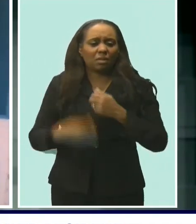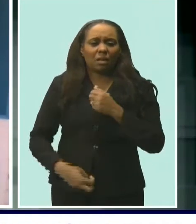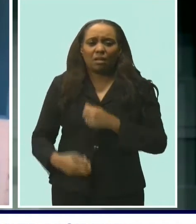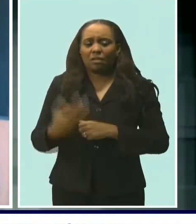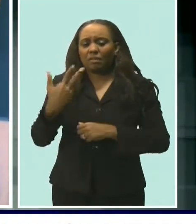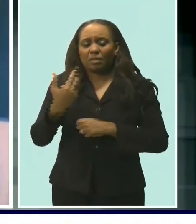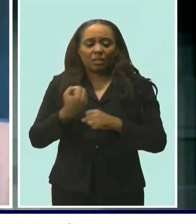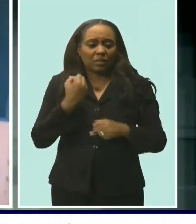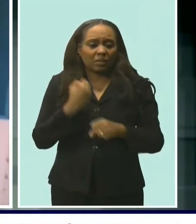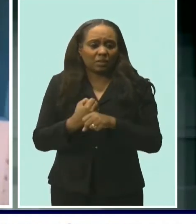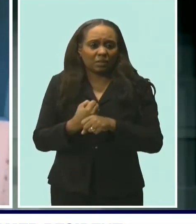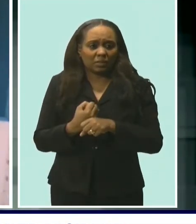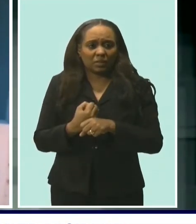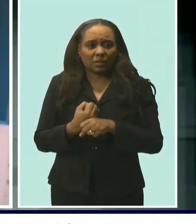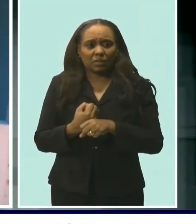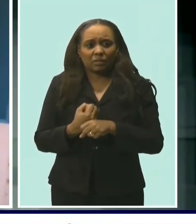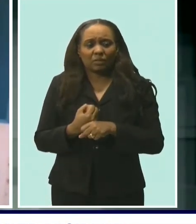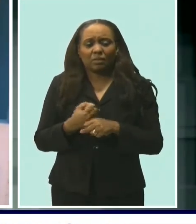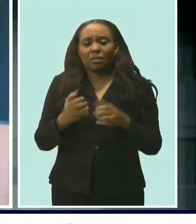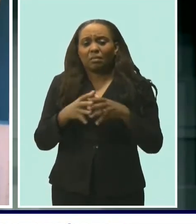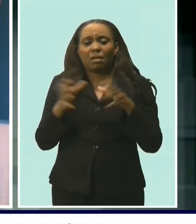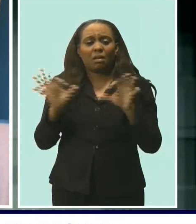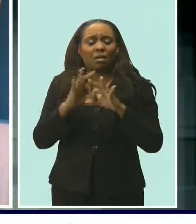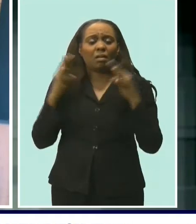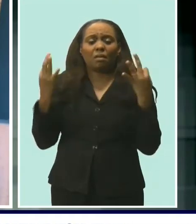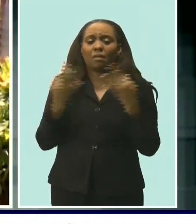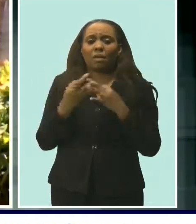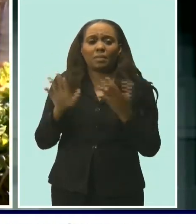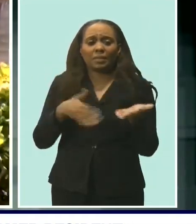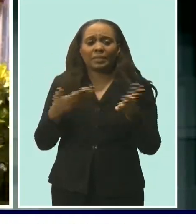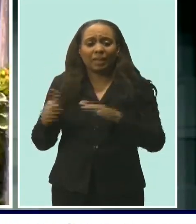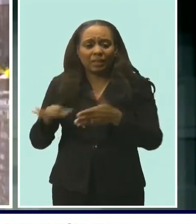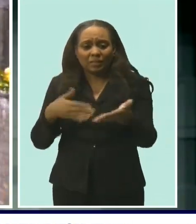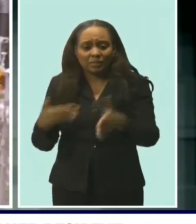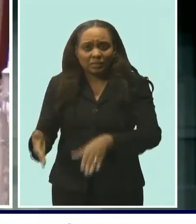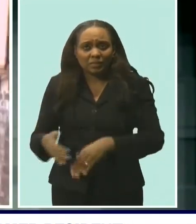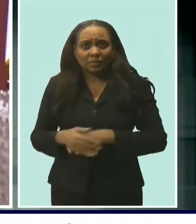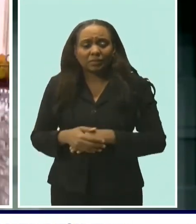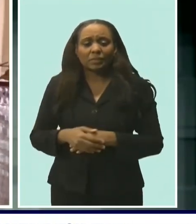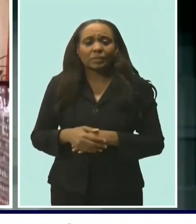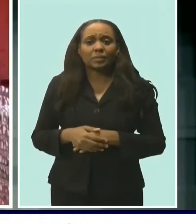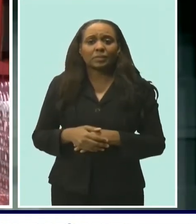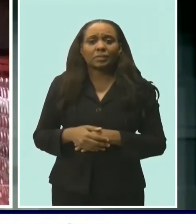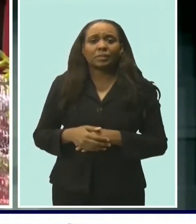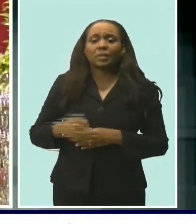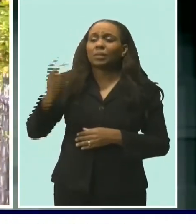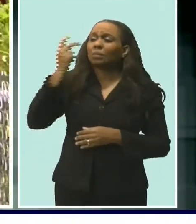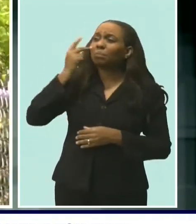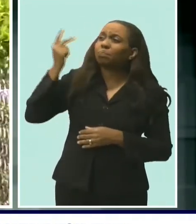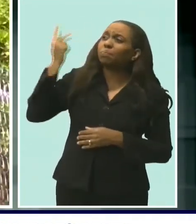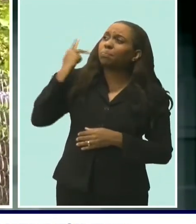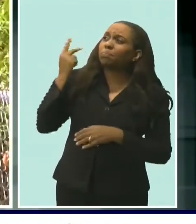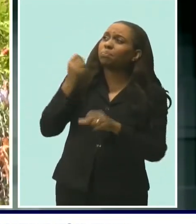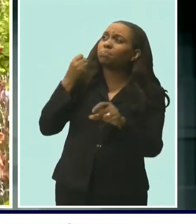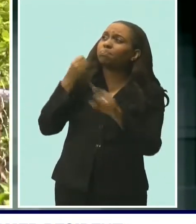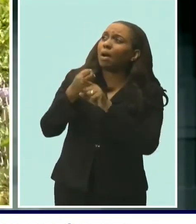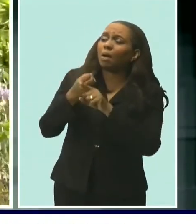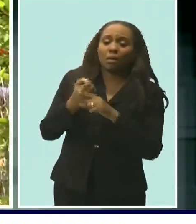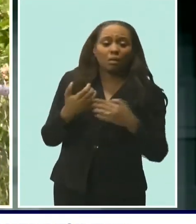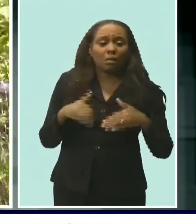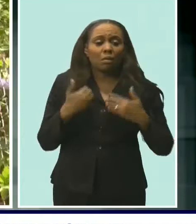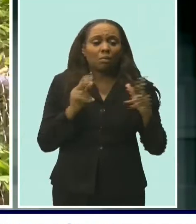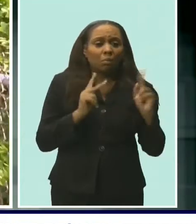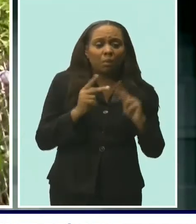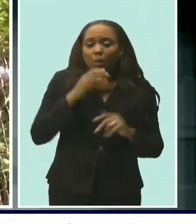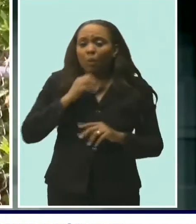years, losing so many family members back to back. As a reflection of his impact, both the young and the old freely